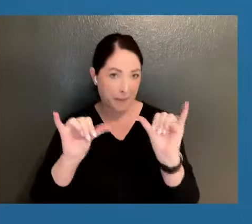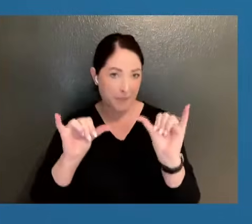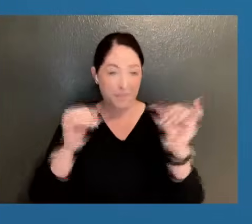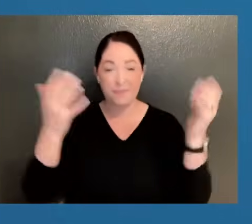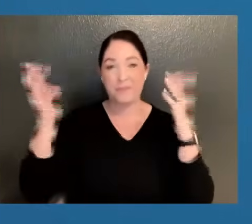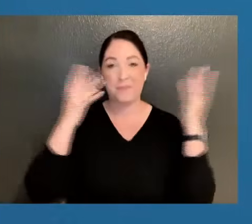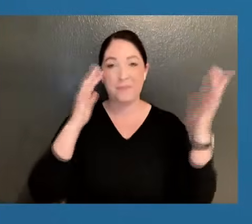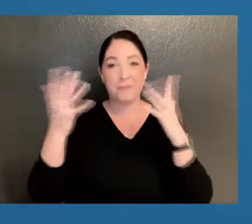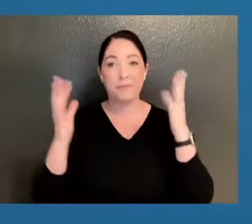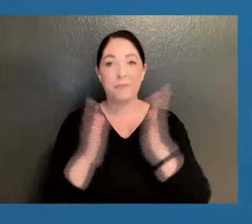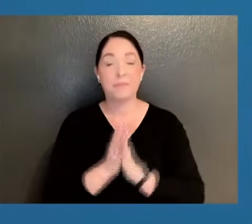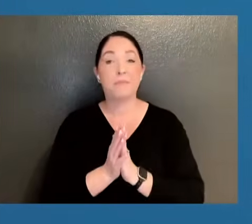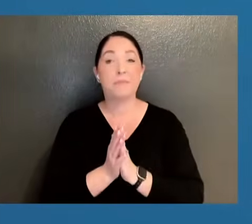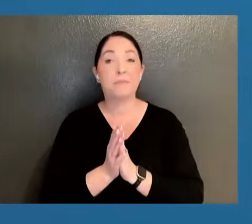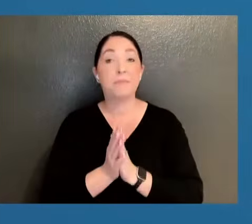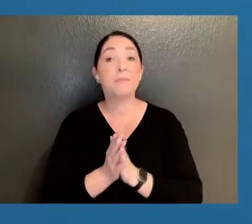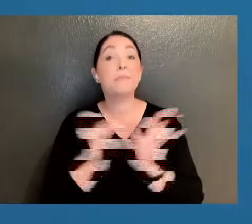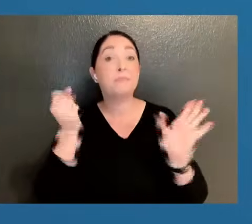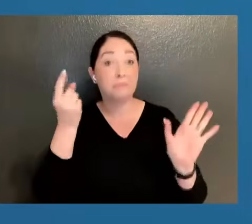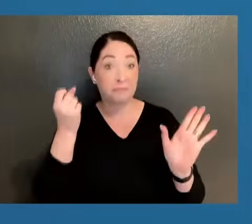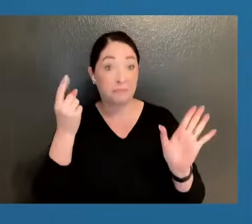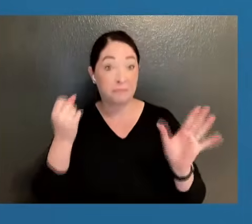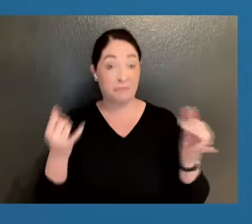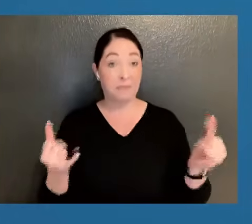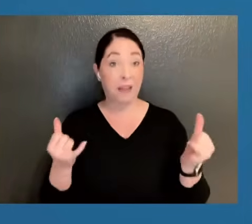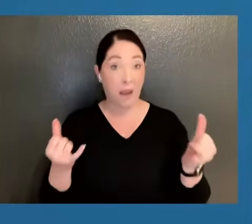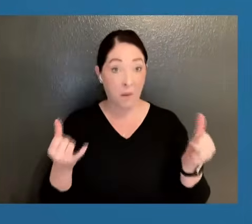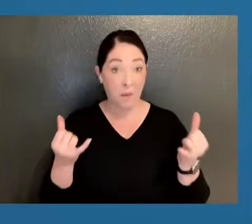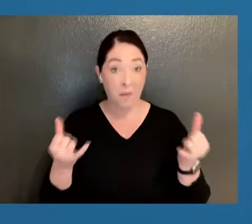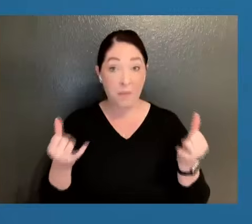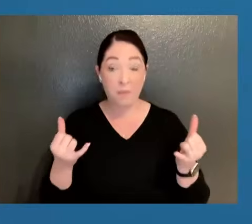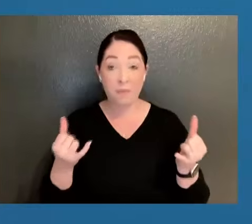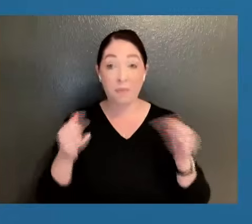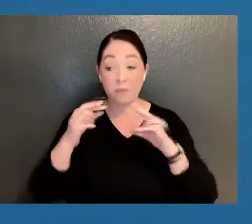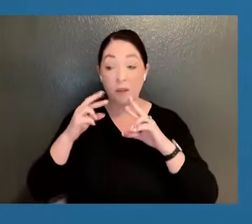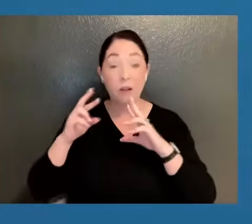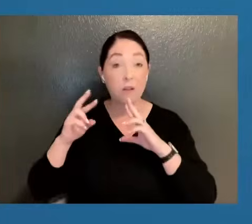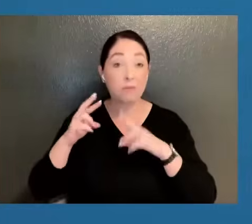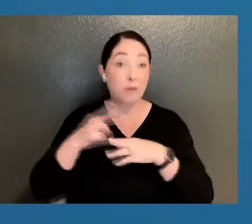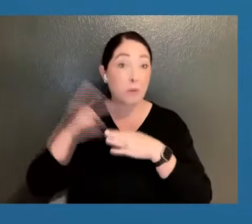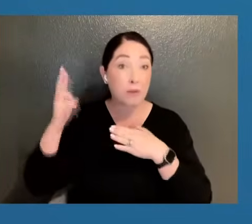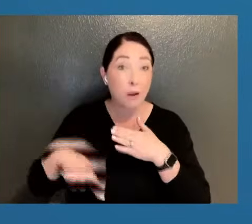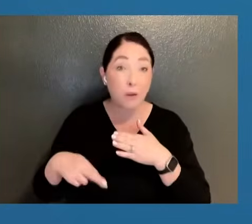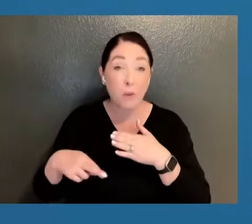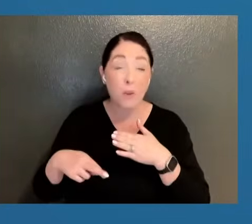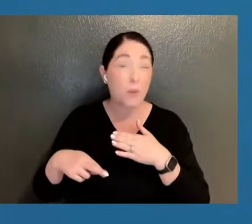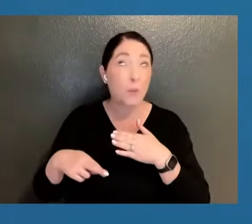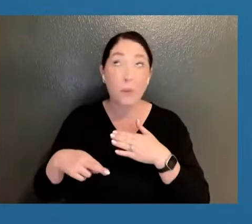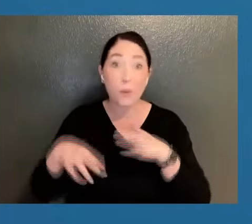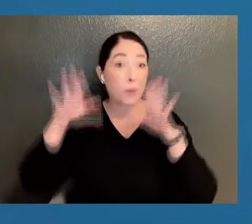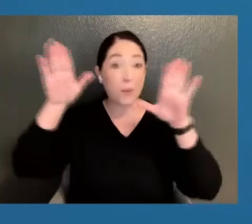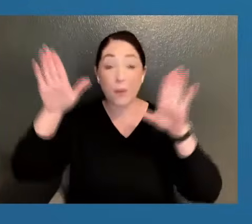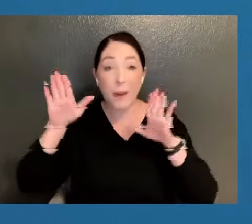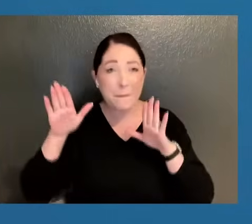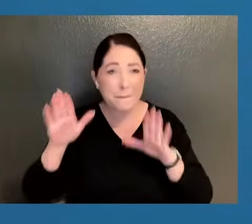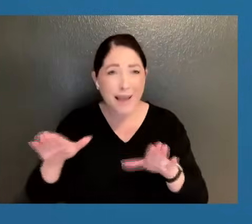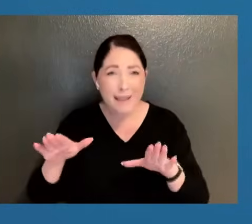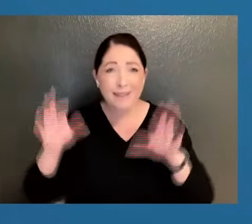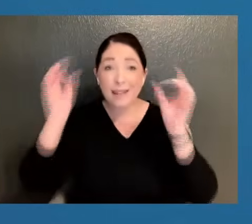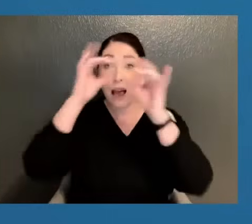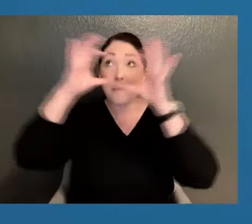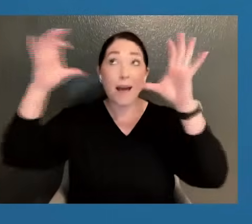But now, my friends, the results are extraordinary, beyond what we could have